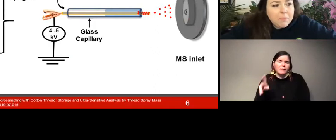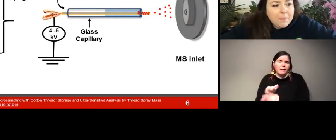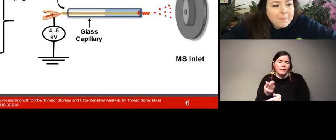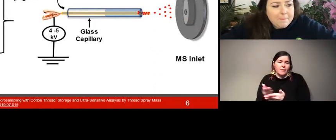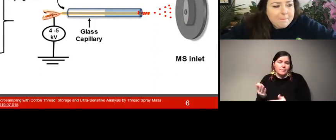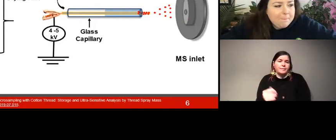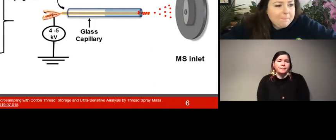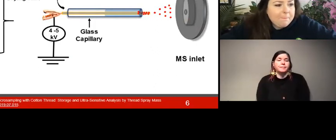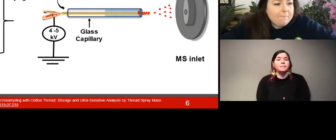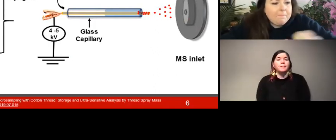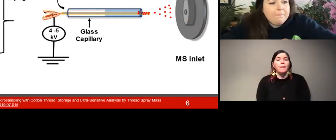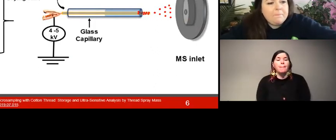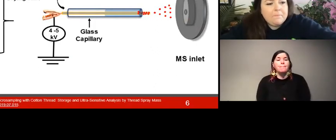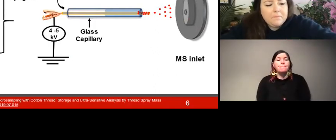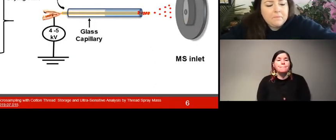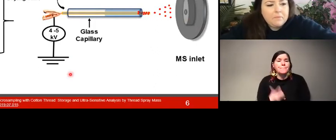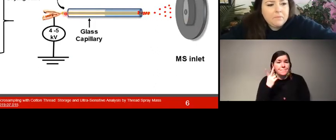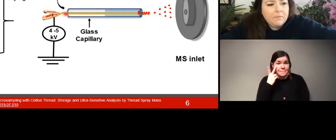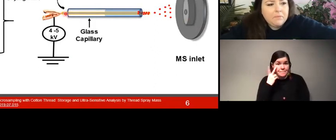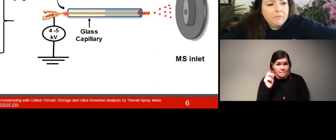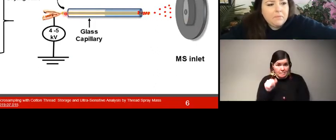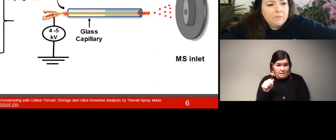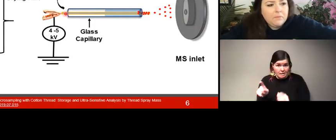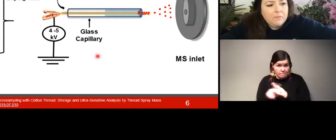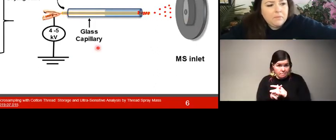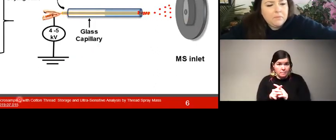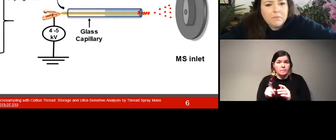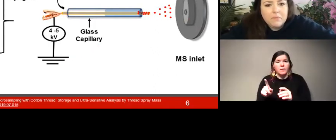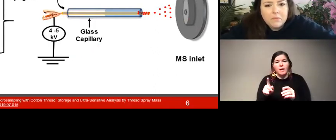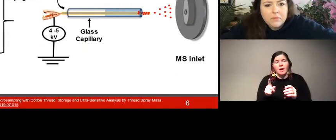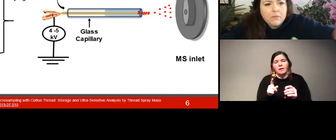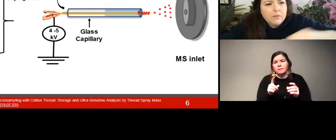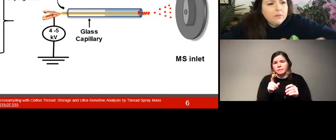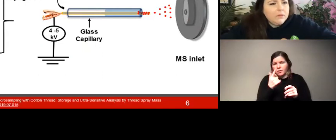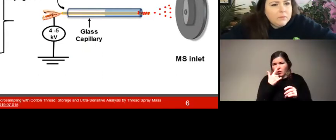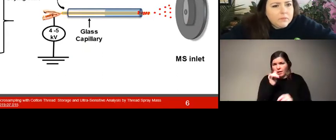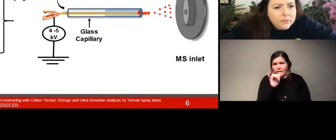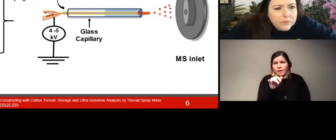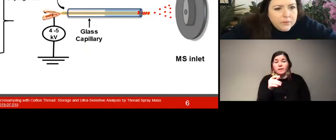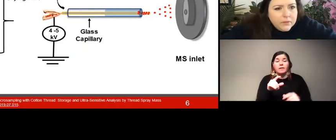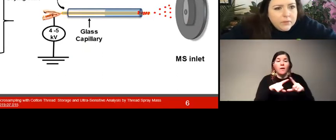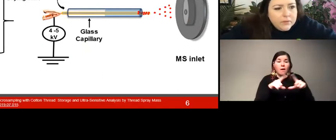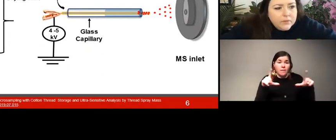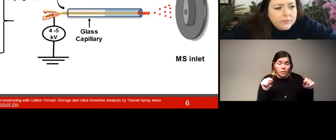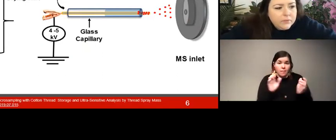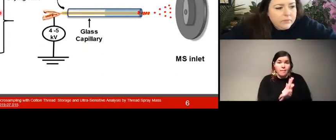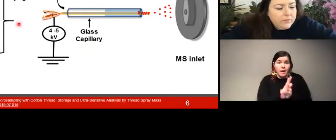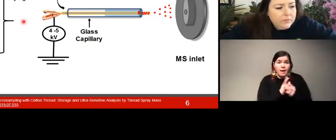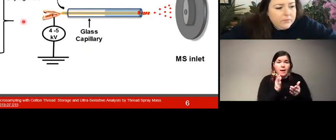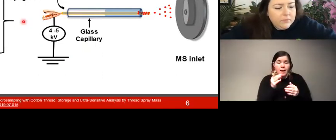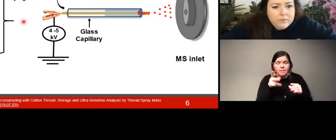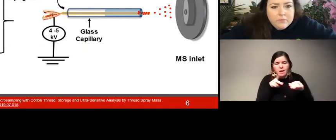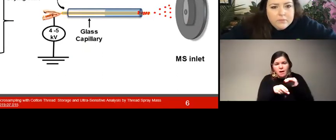of those things. So I wanted to see if I could do that. So this is what the workflow looked like essentially. I take an envelope, cut it into little pieces of